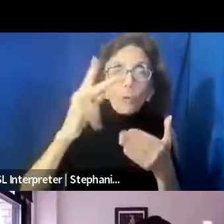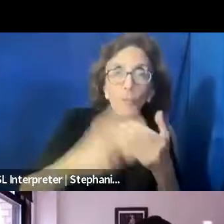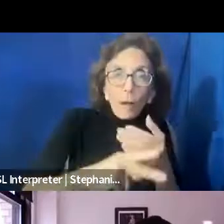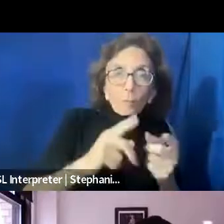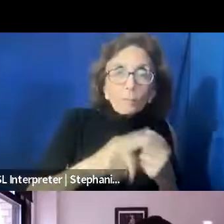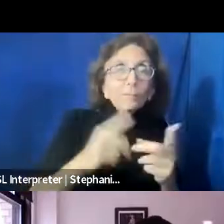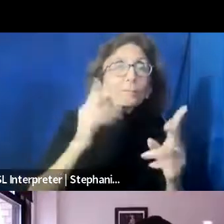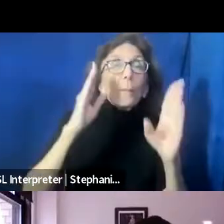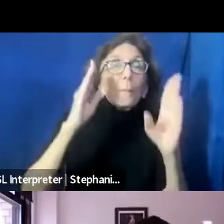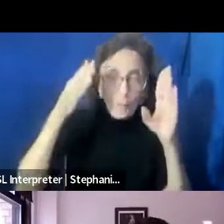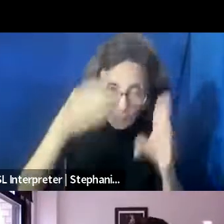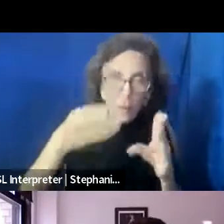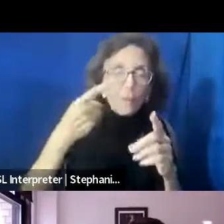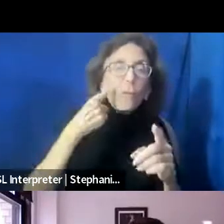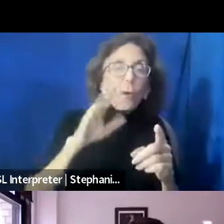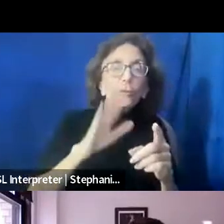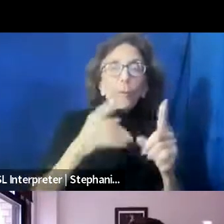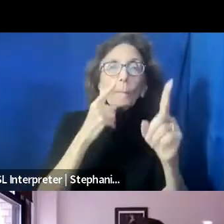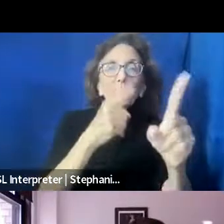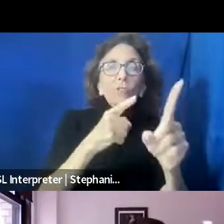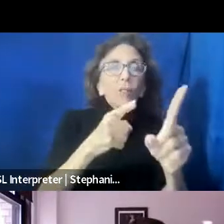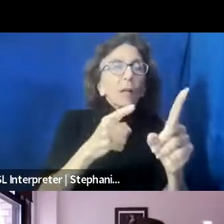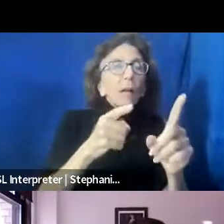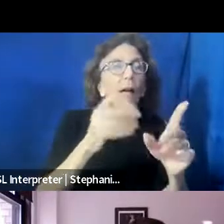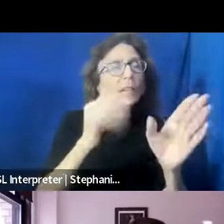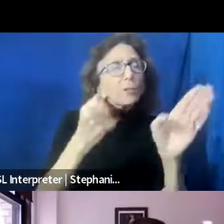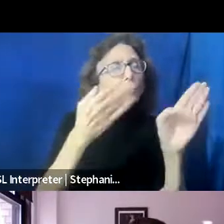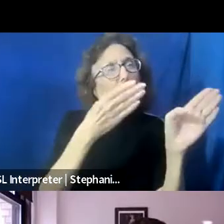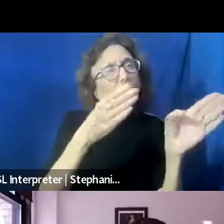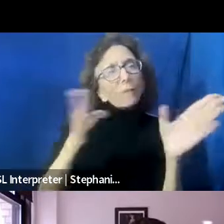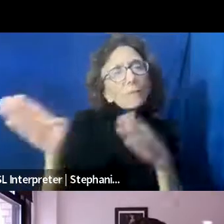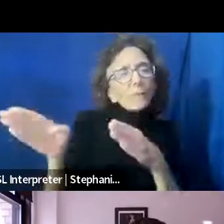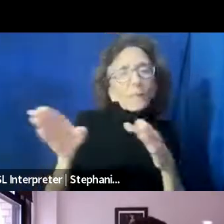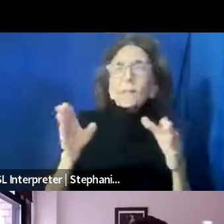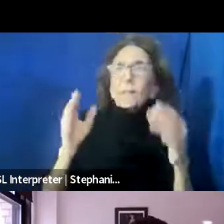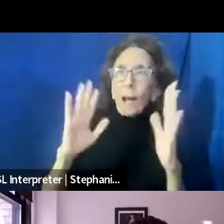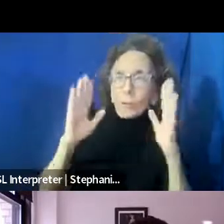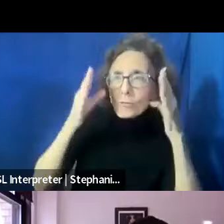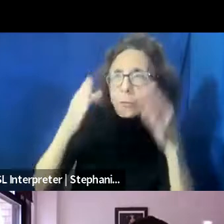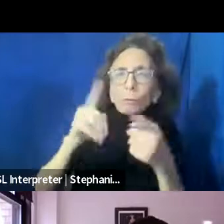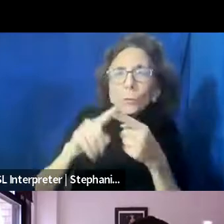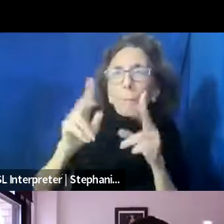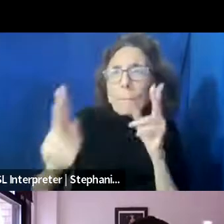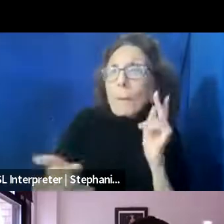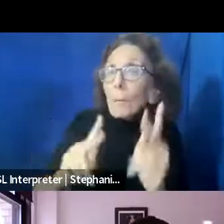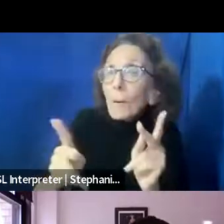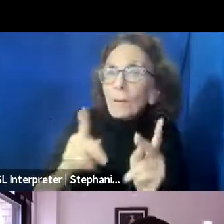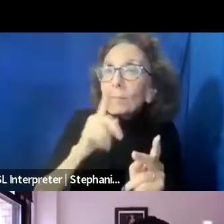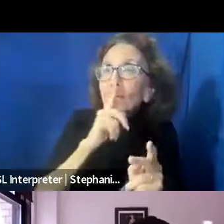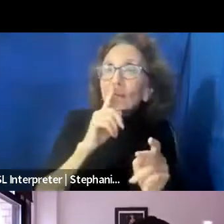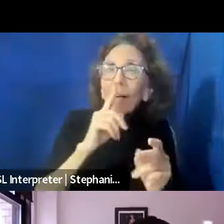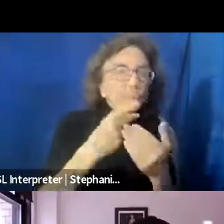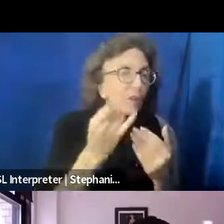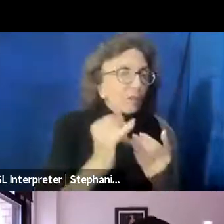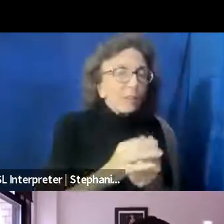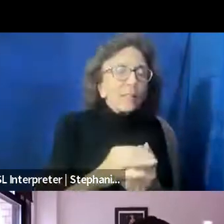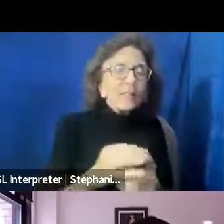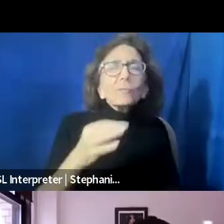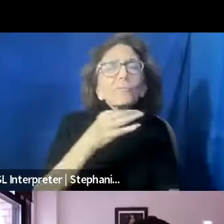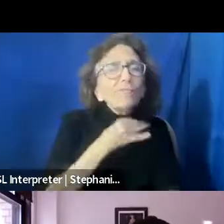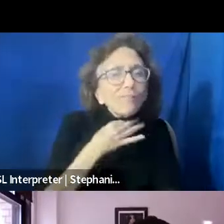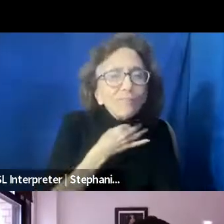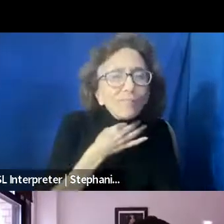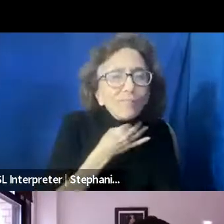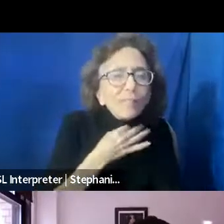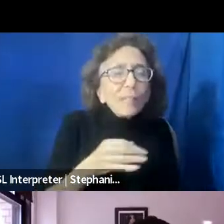mission, and now the focus is on the people. And I'm curious to know how this change